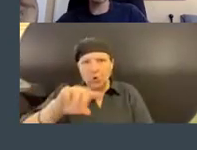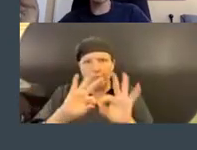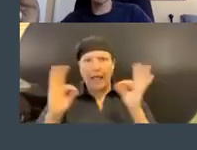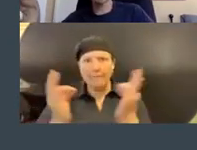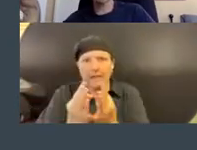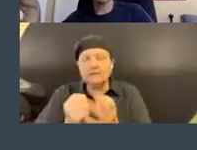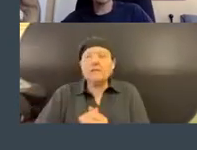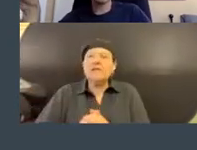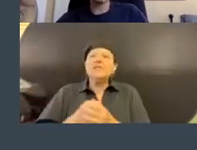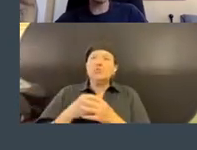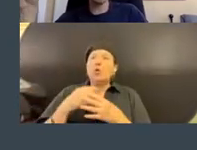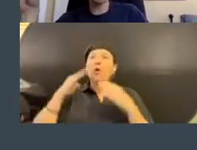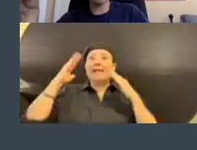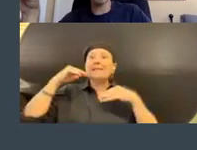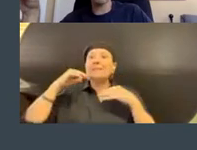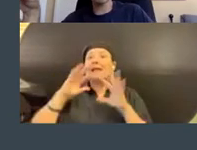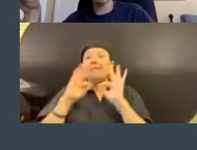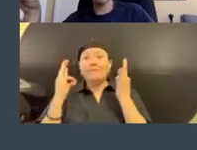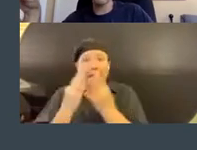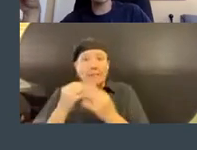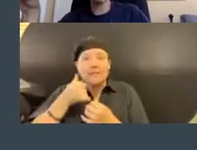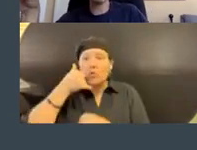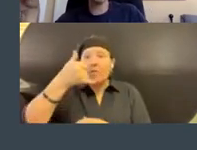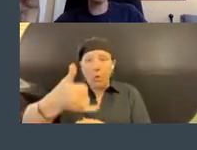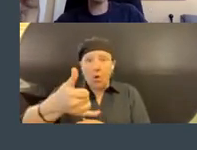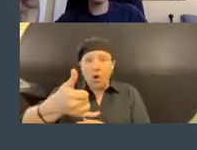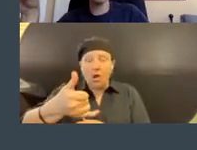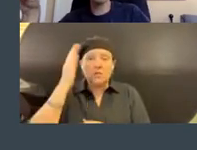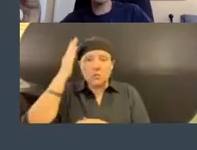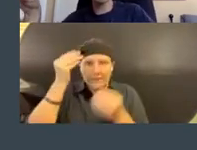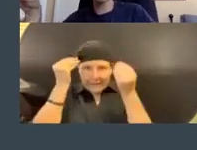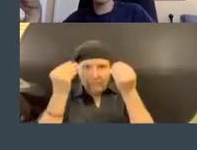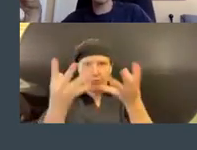emails or some phone calls letting you know where you can access those